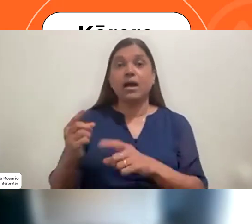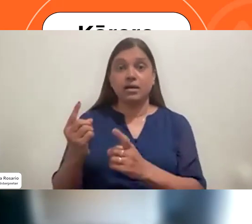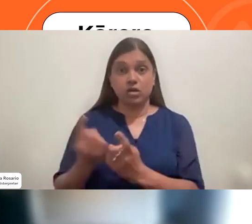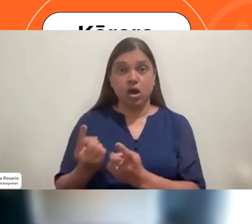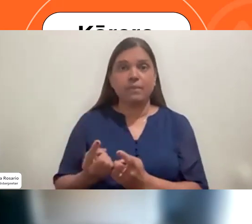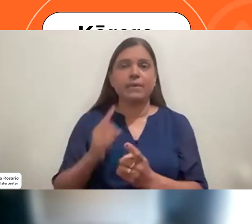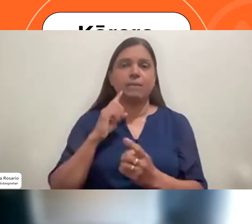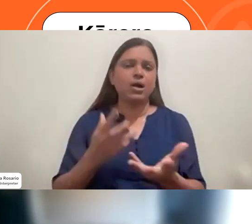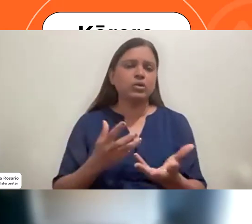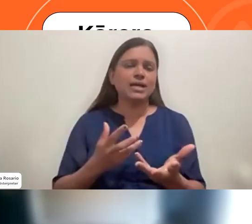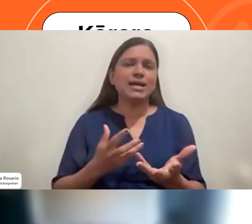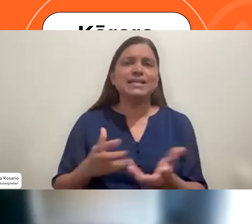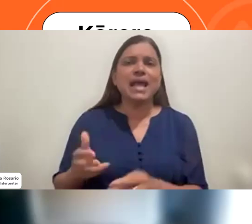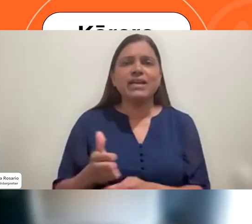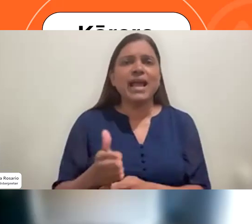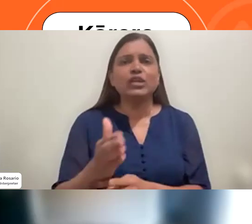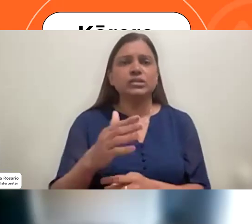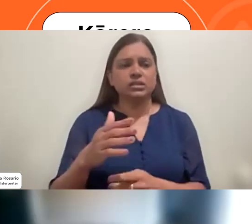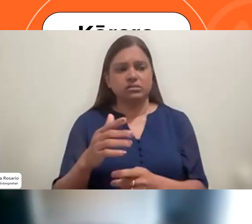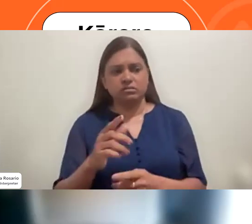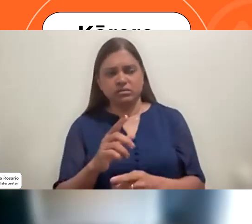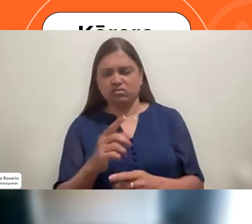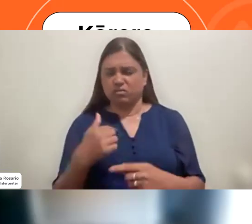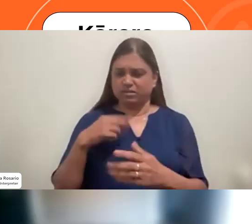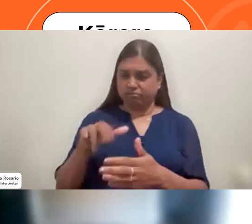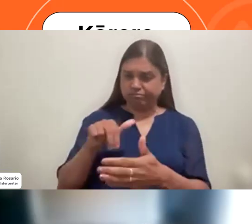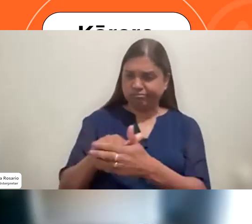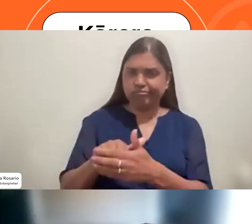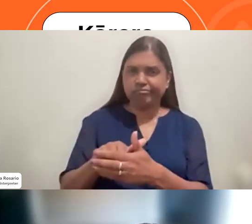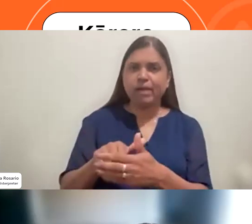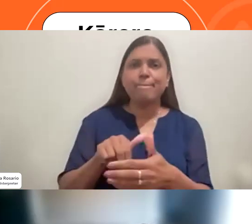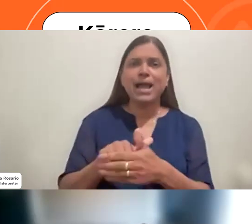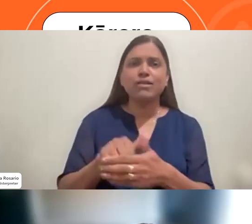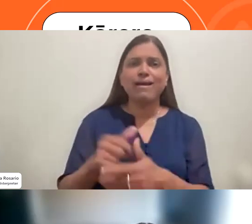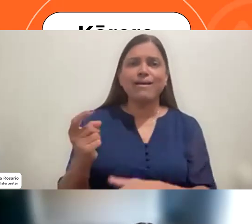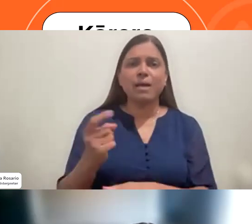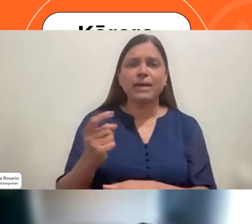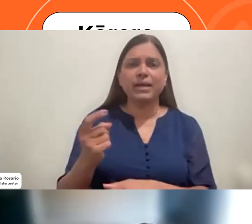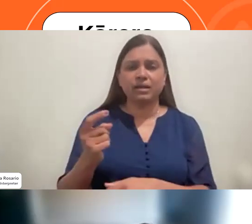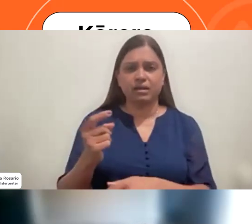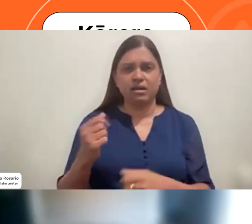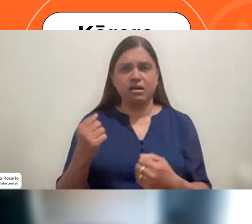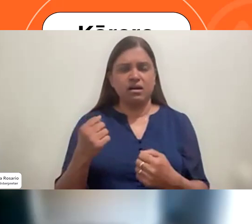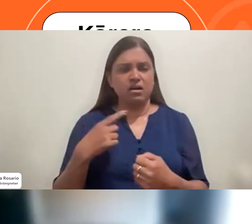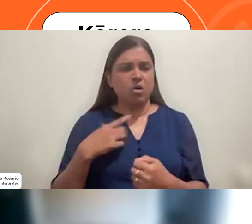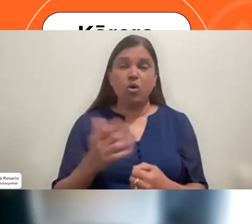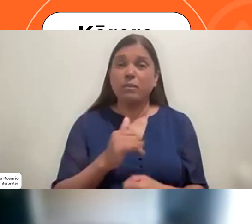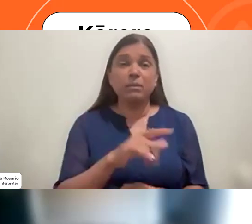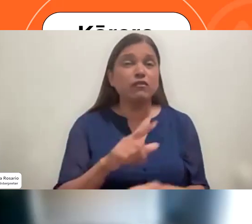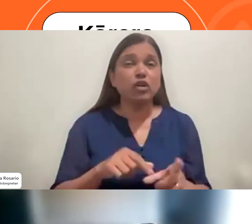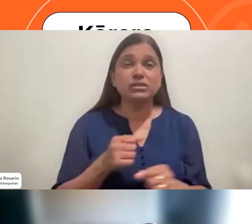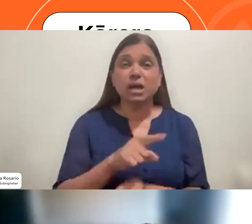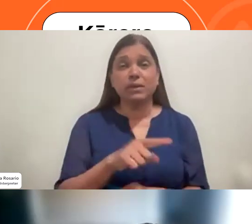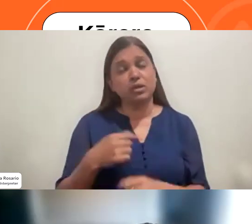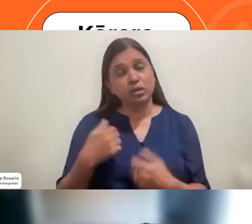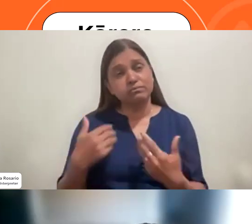what barriers are coming up around the corner, or if you're feeling a bit extra tired today, or